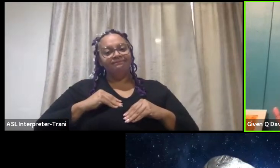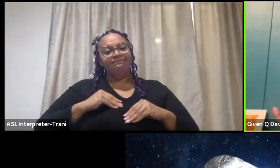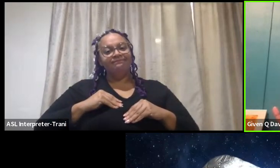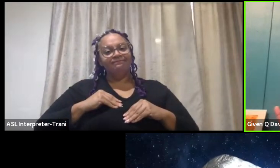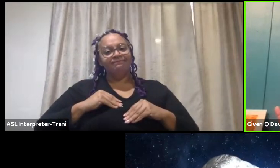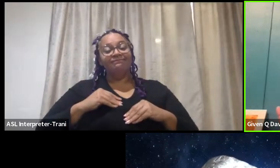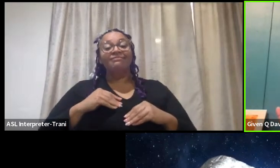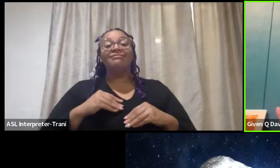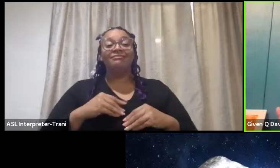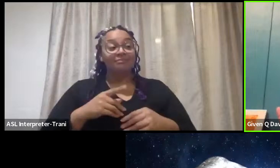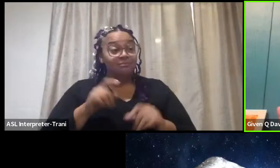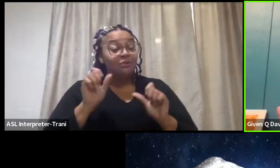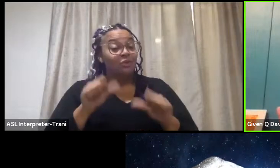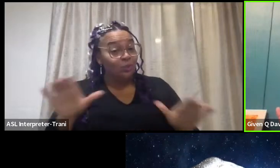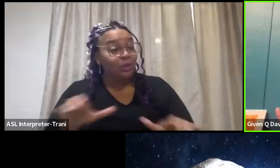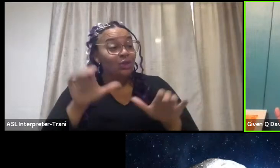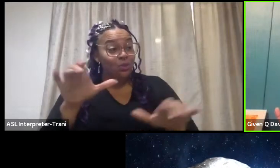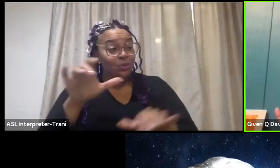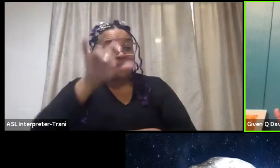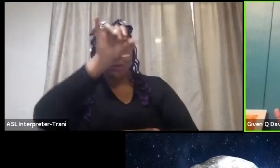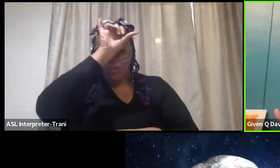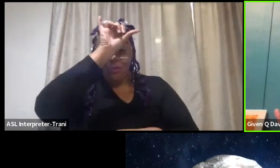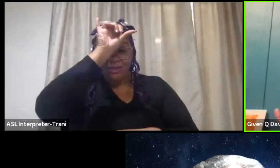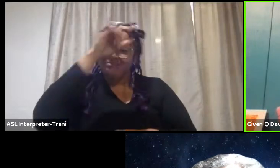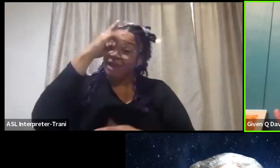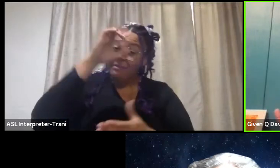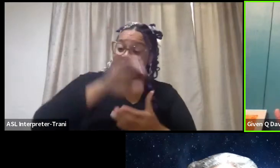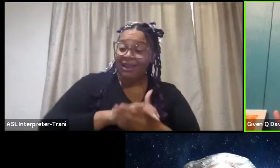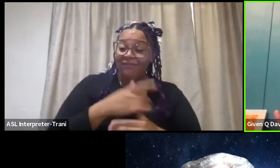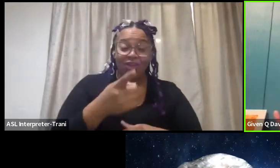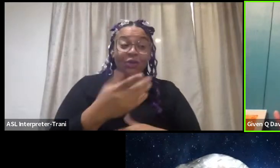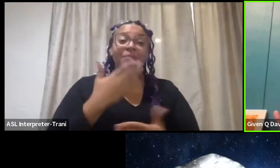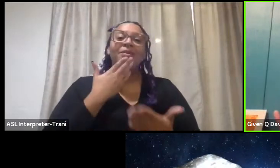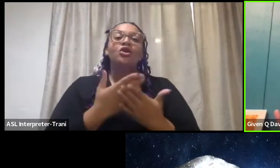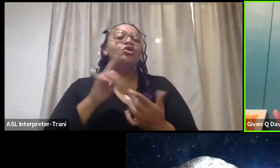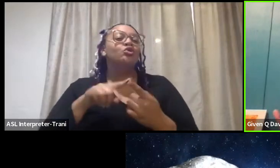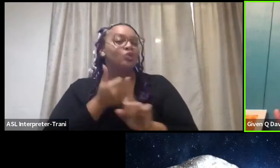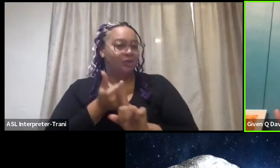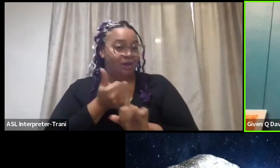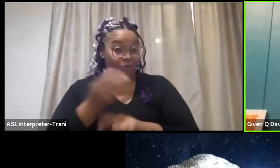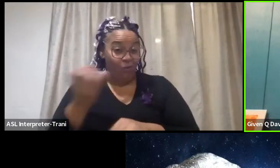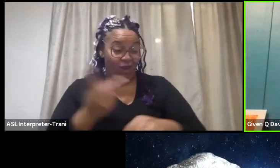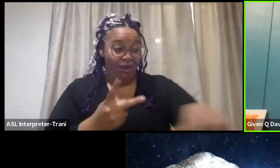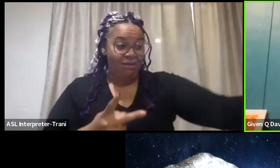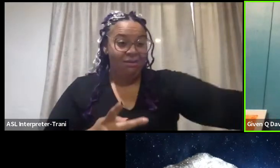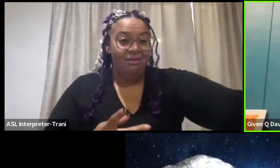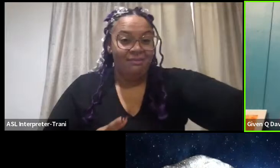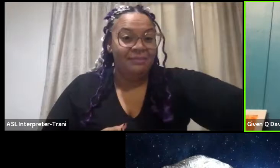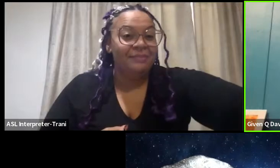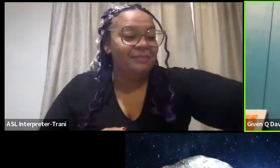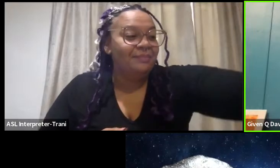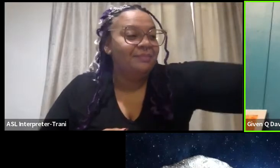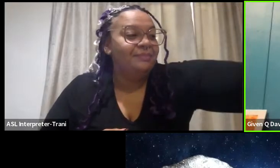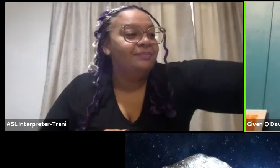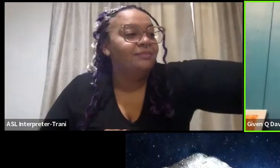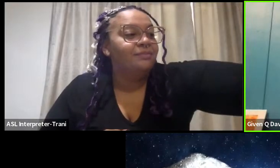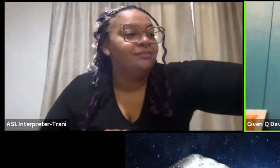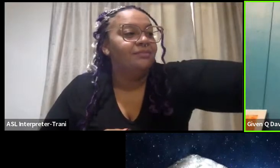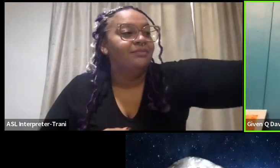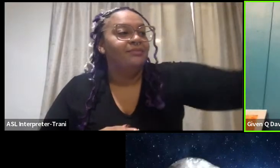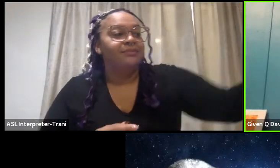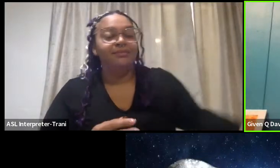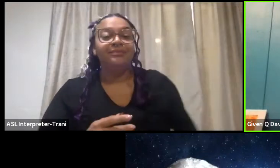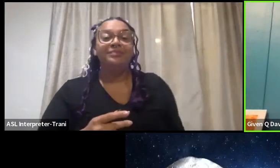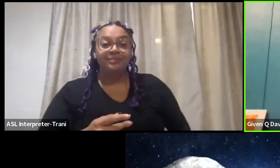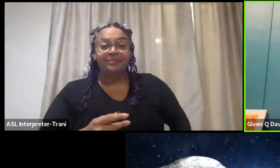You got this, Taurus. I believe in you. Be good to yourselves. Okay. So, are we ready for